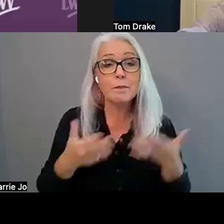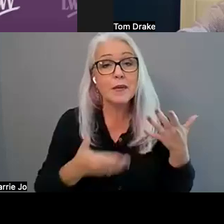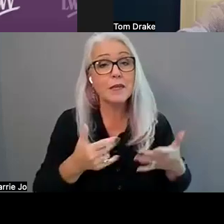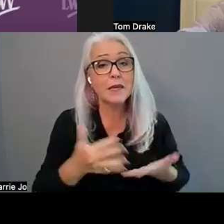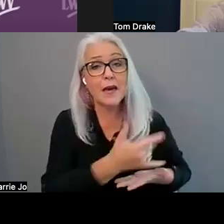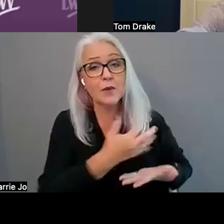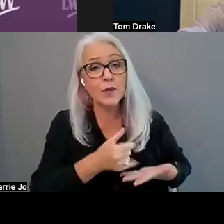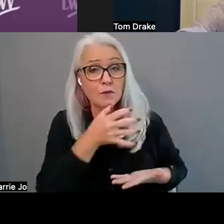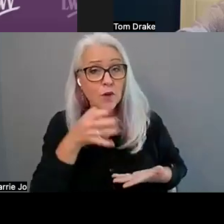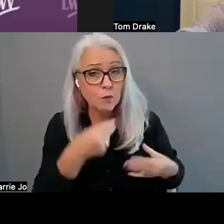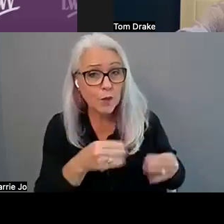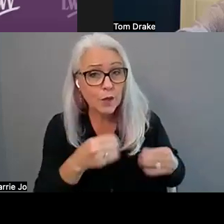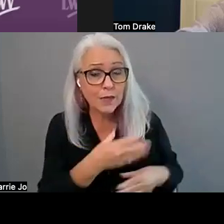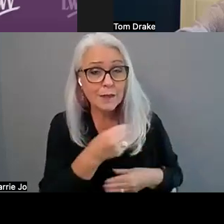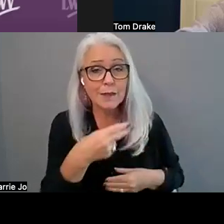Hastings schools.